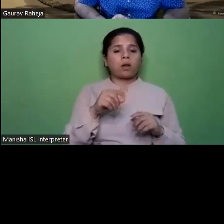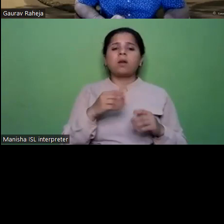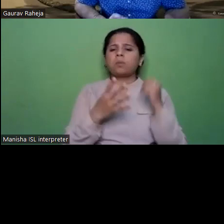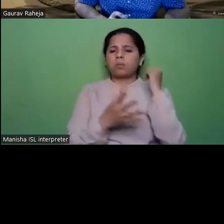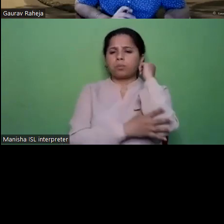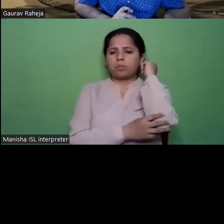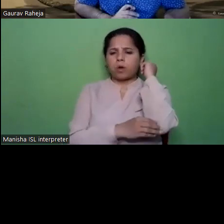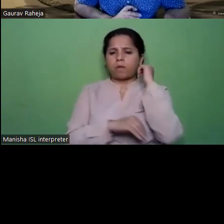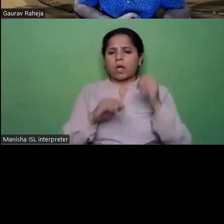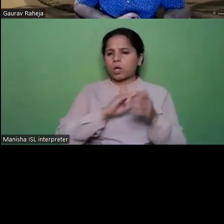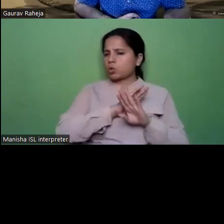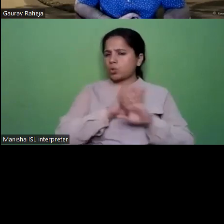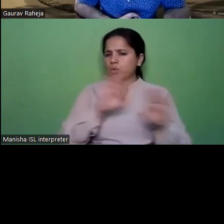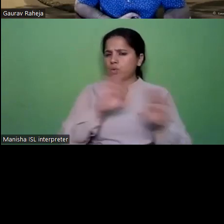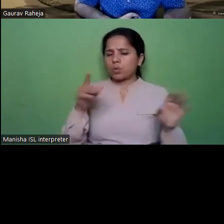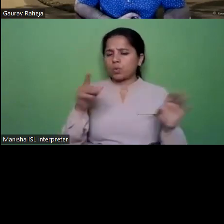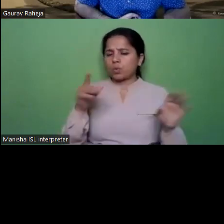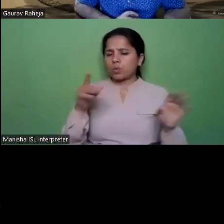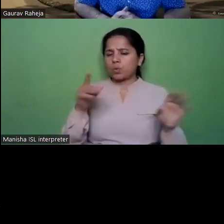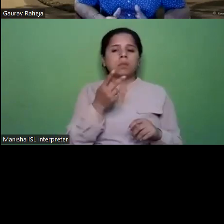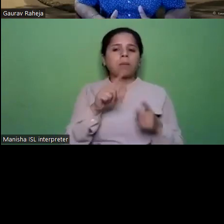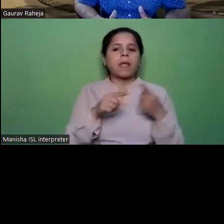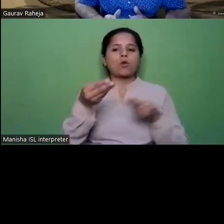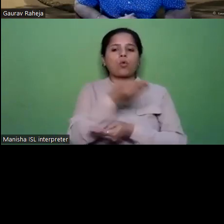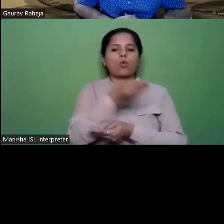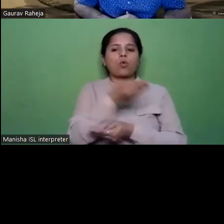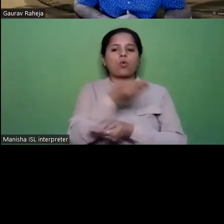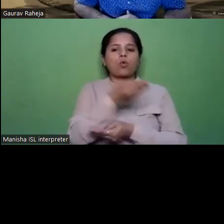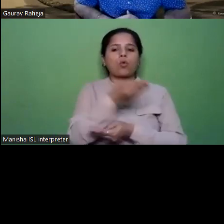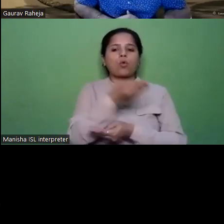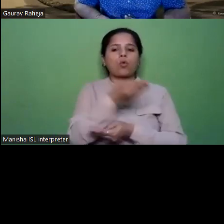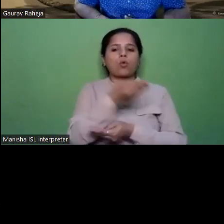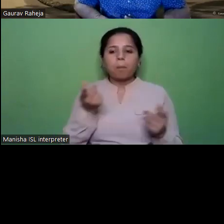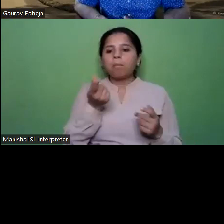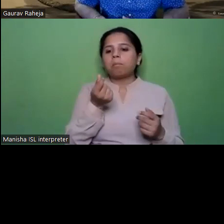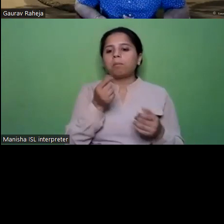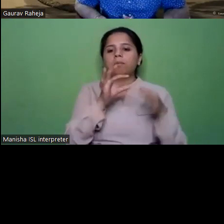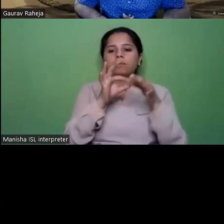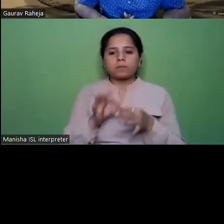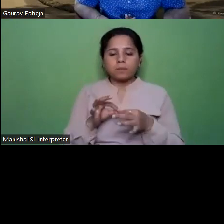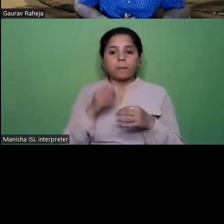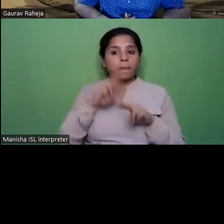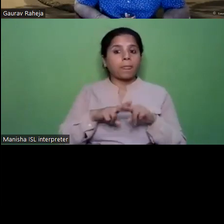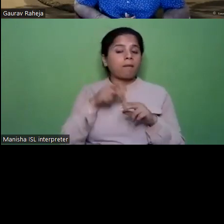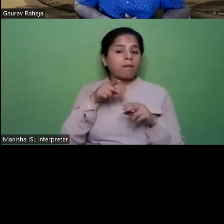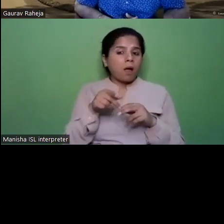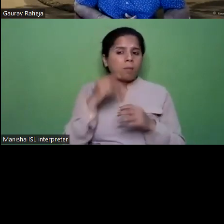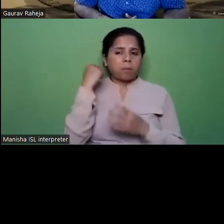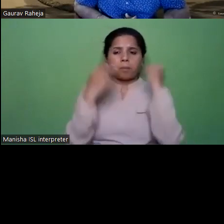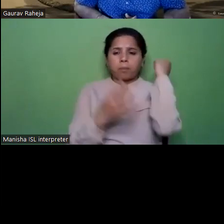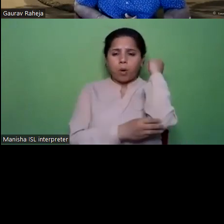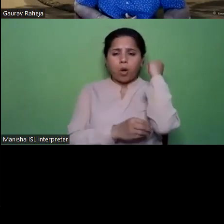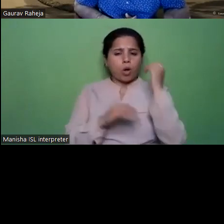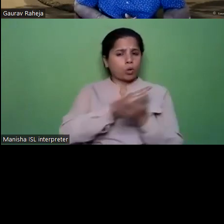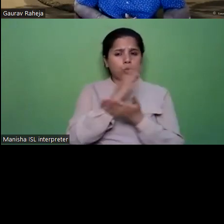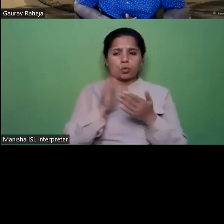already told you is the lens of economics, and if you have no poverty, I assume that people will at